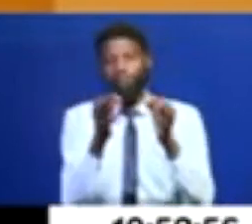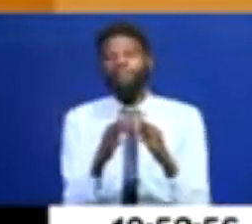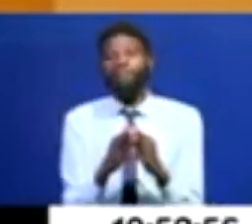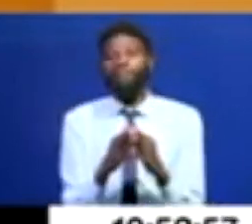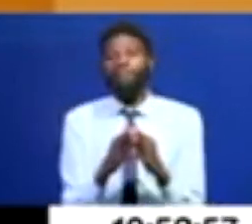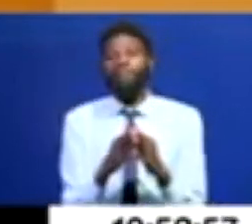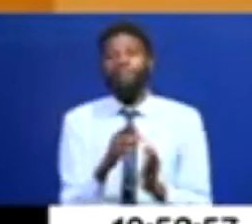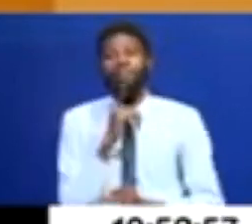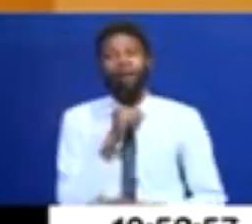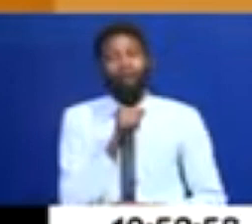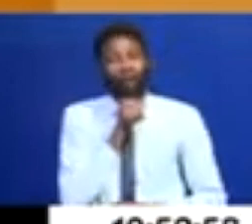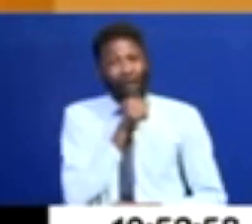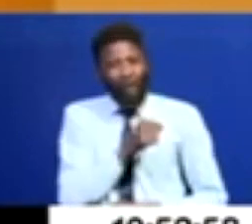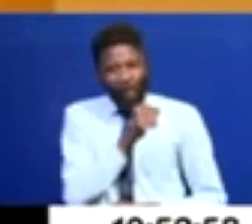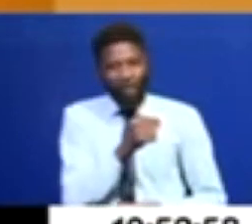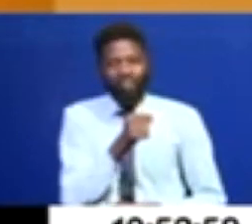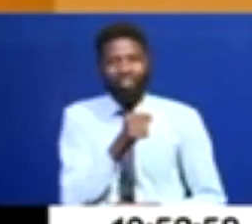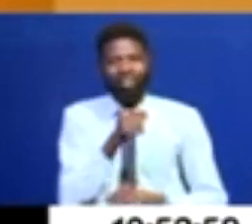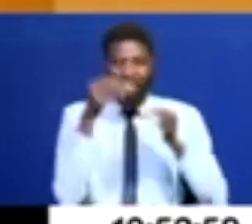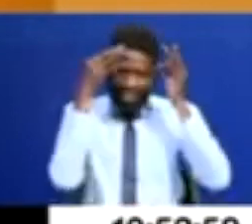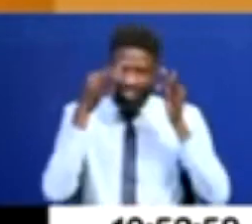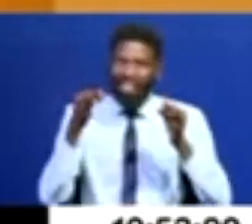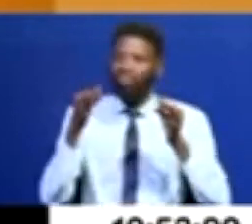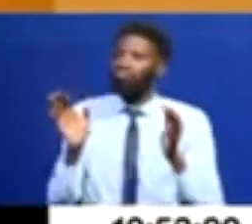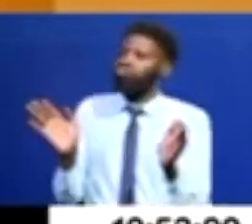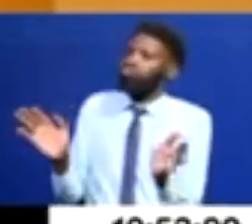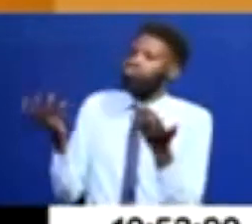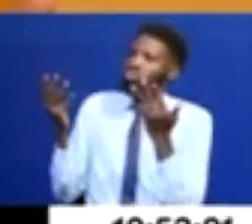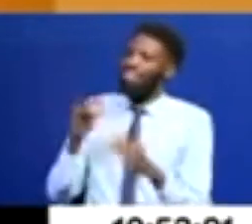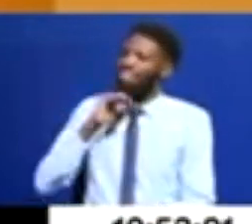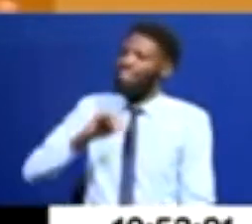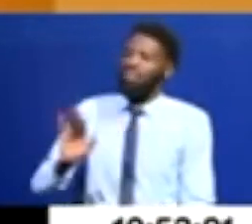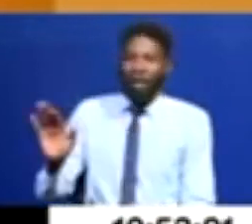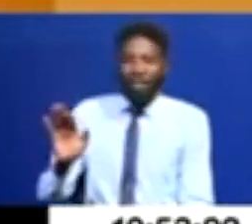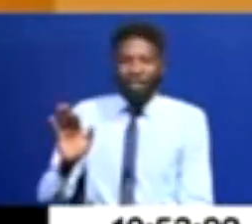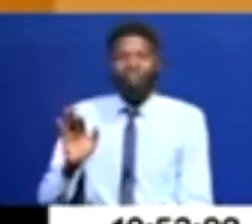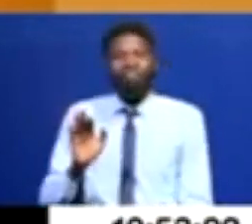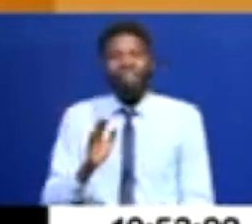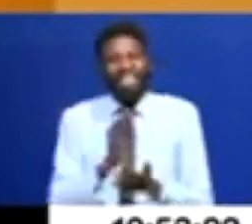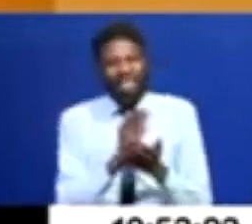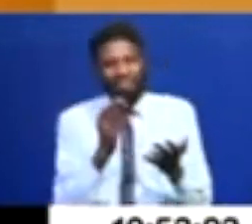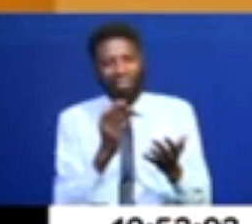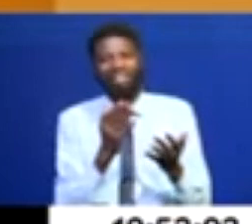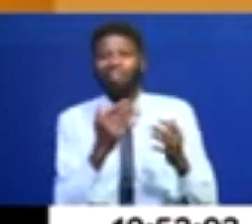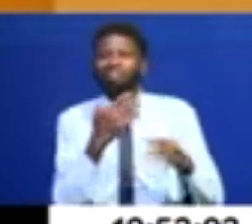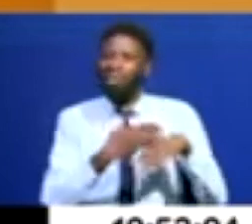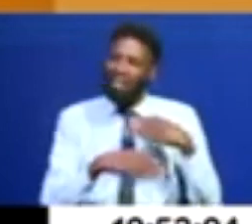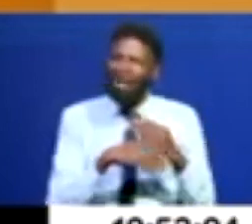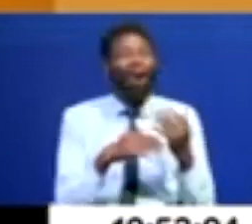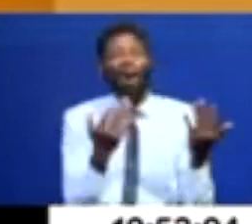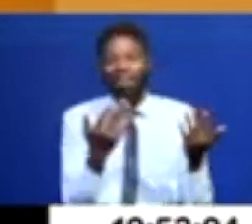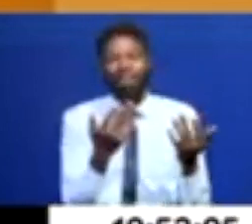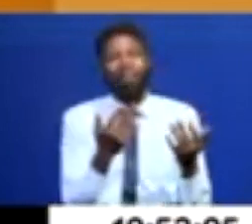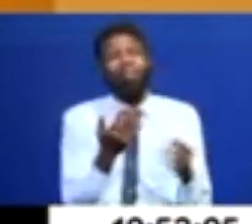man decides to transfer, as in the form of a gift to his son, mm-hmm. a property that he had bought some years back at 1 million